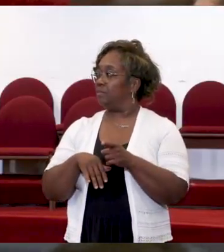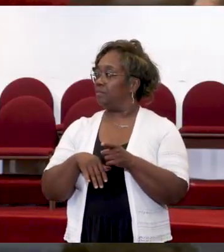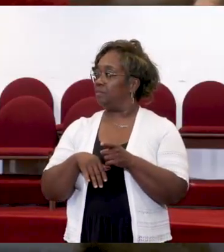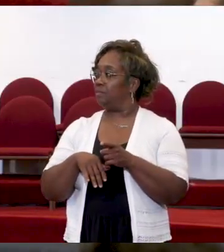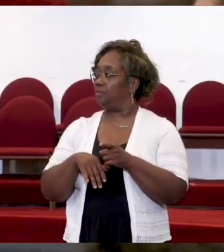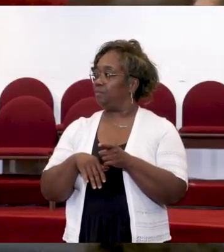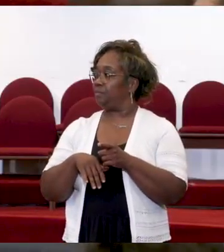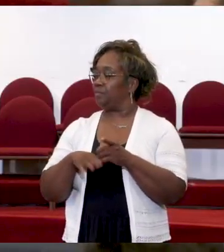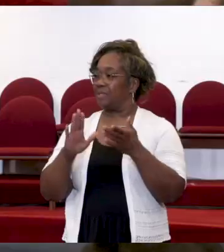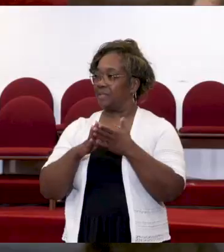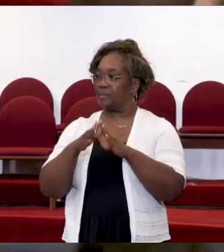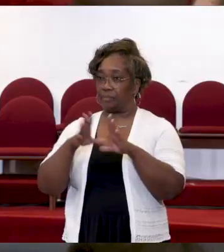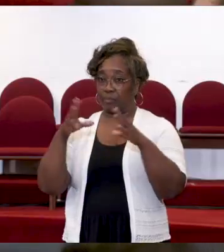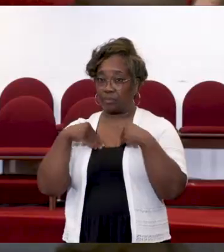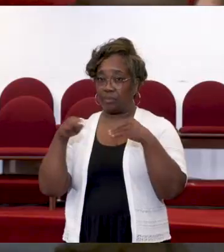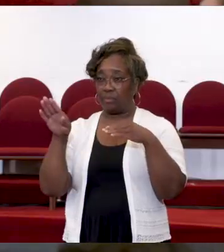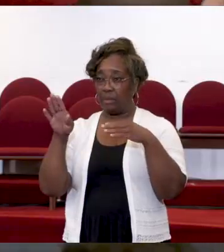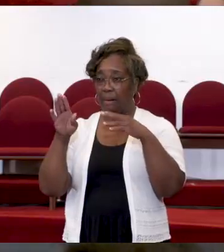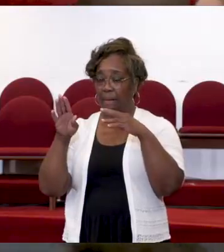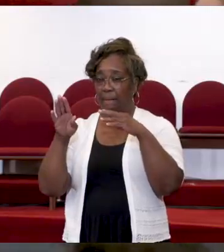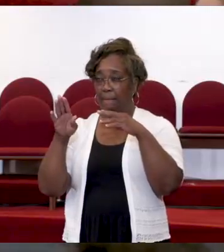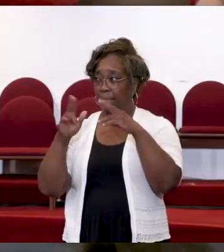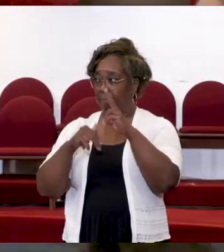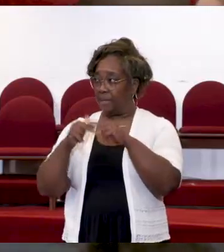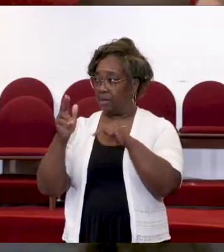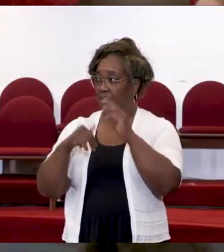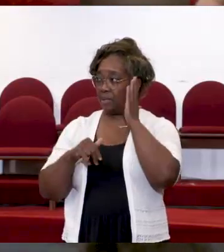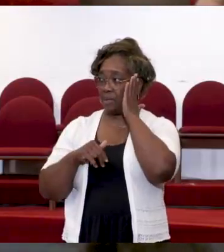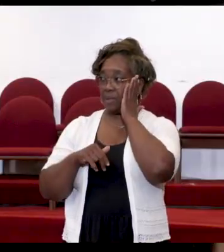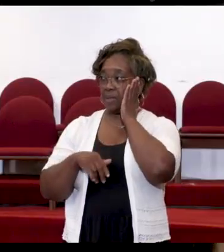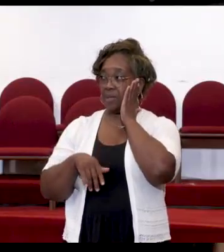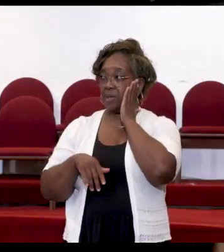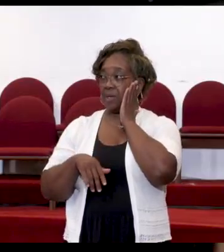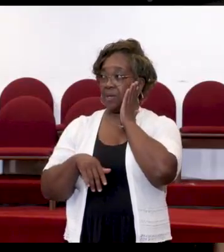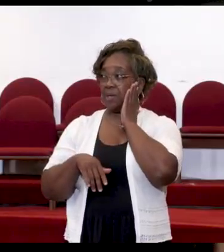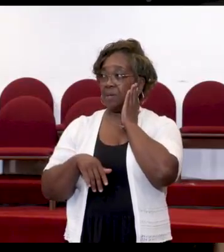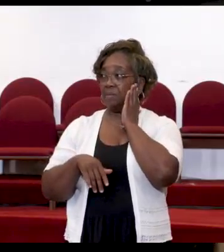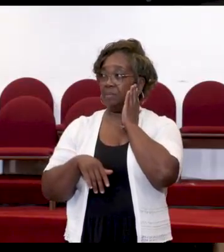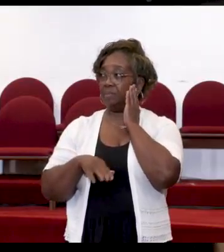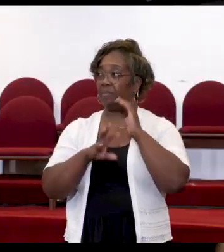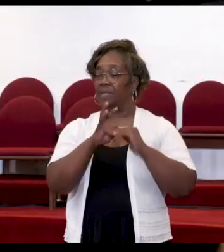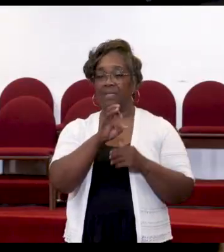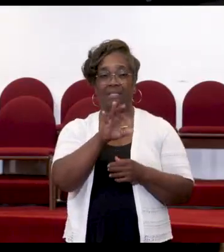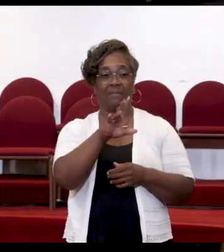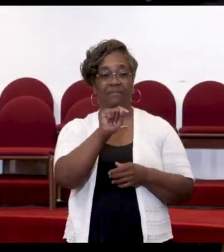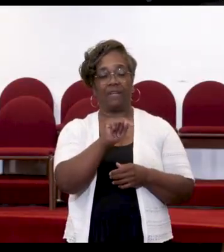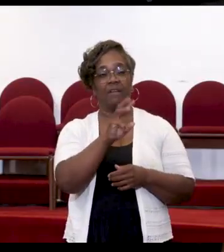It's a city-owned building. So hear me this, Mayor. 6 feet of water has pumped into there.